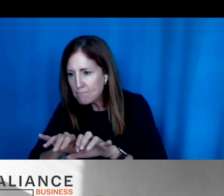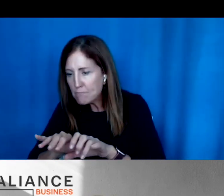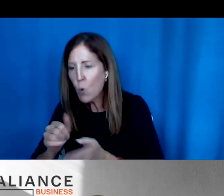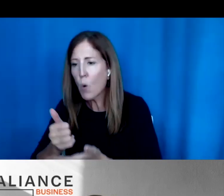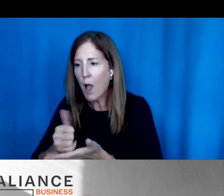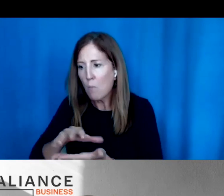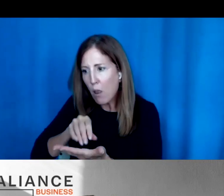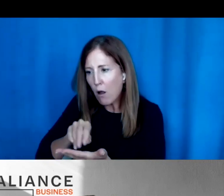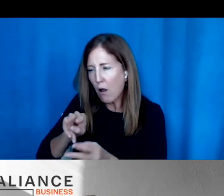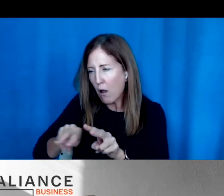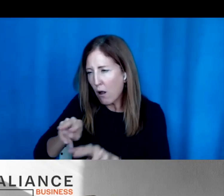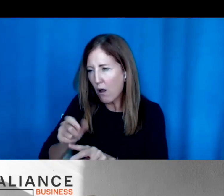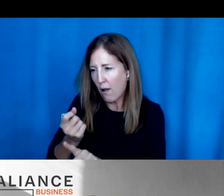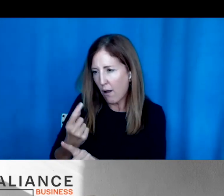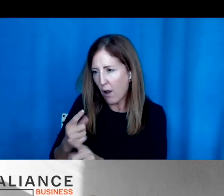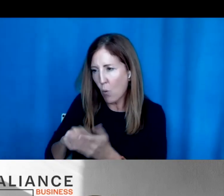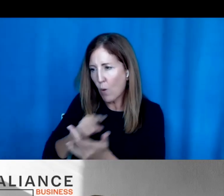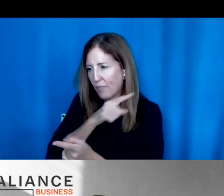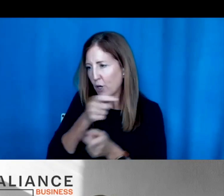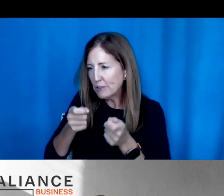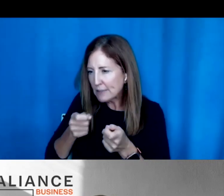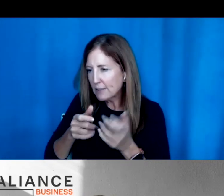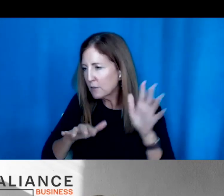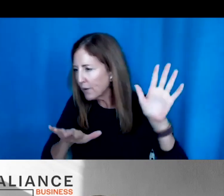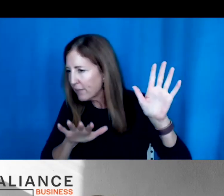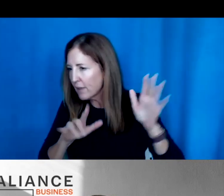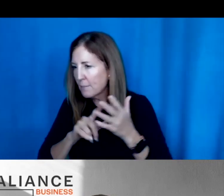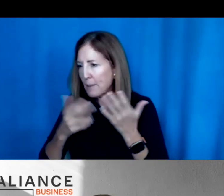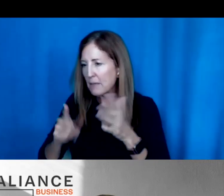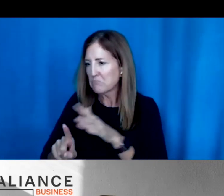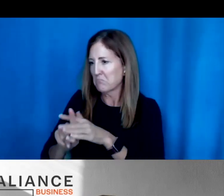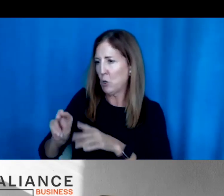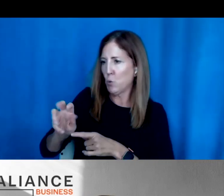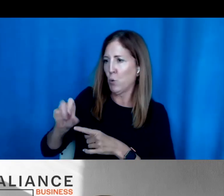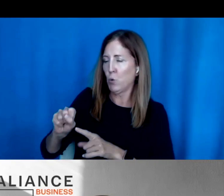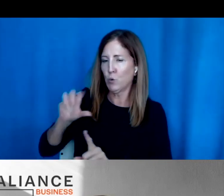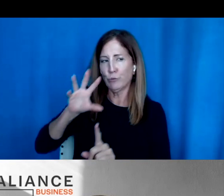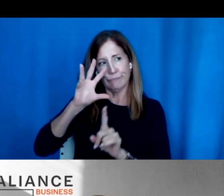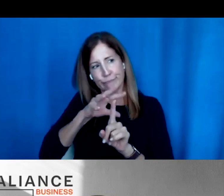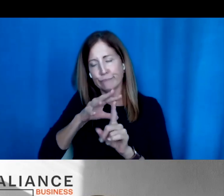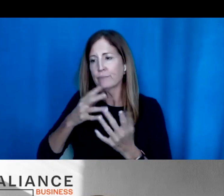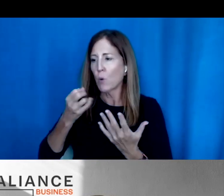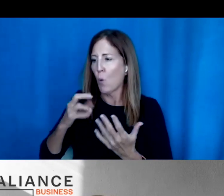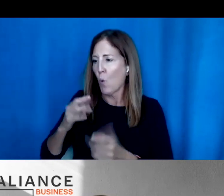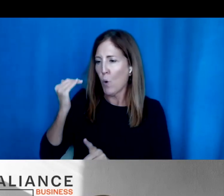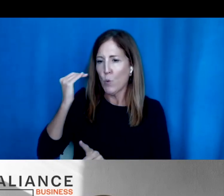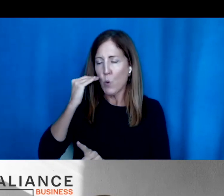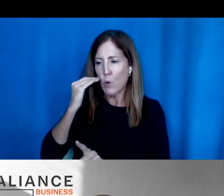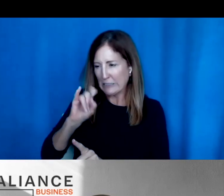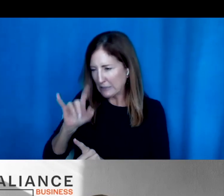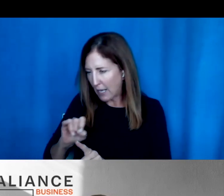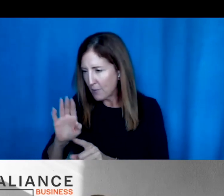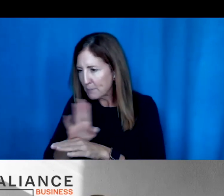understand some of what they may be dealing with, whether it's something that's in the news or just knowing the size of the